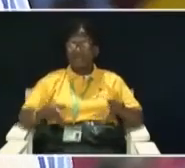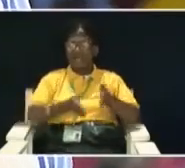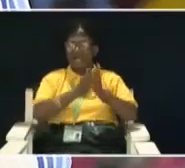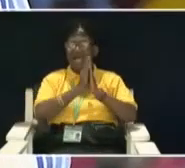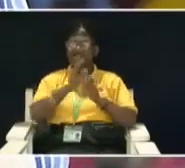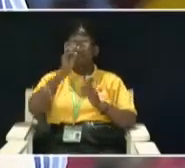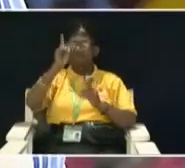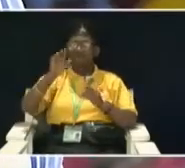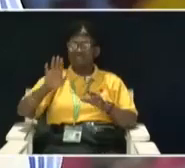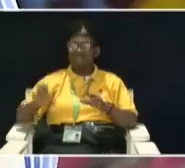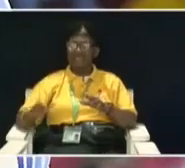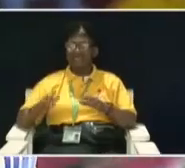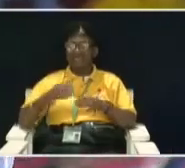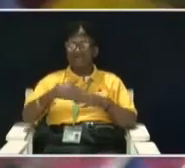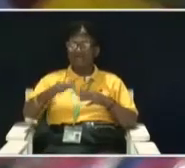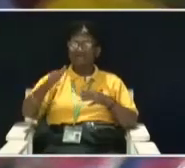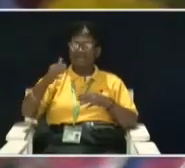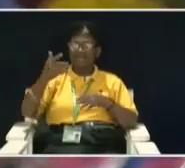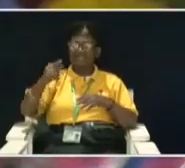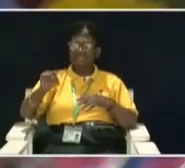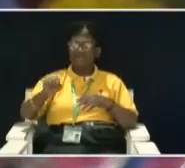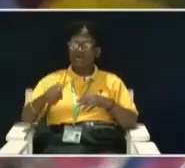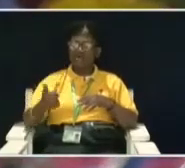after the other to